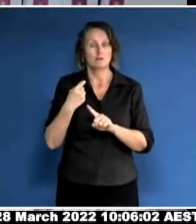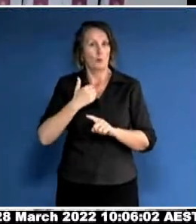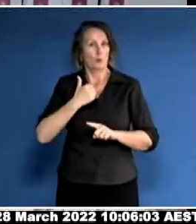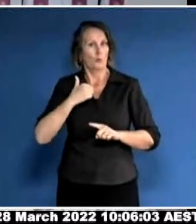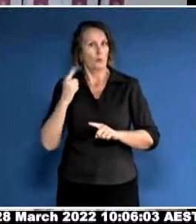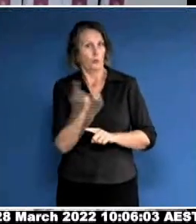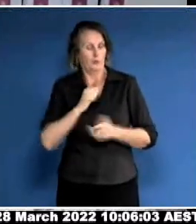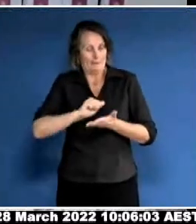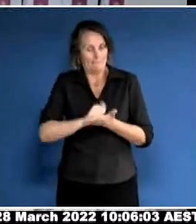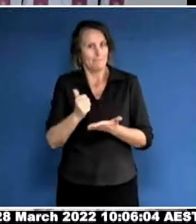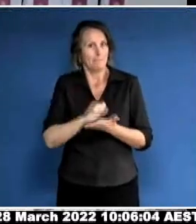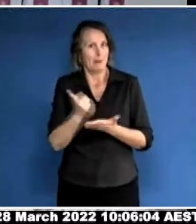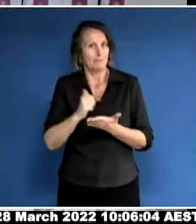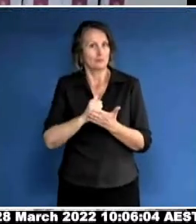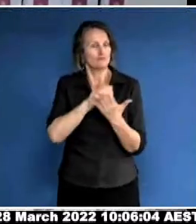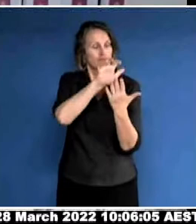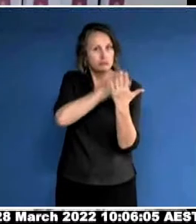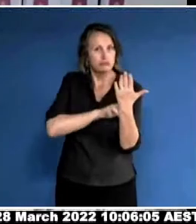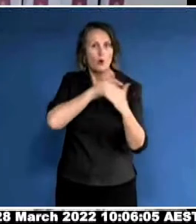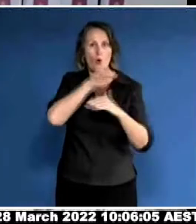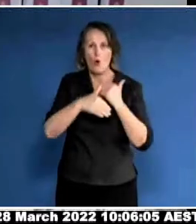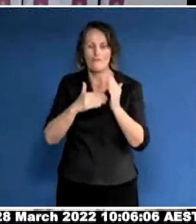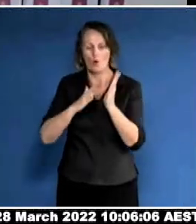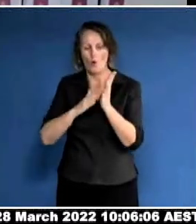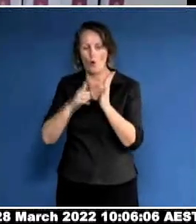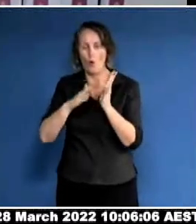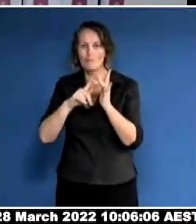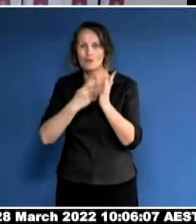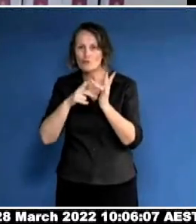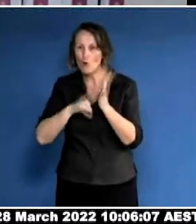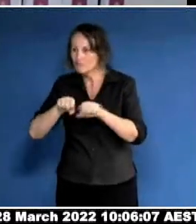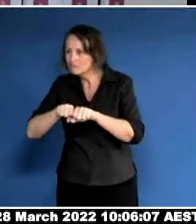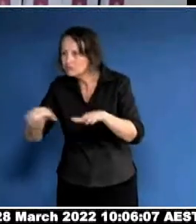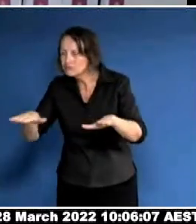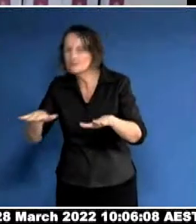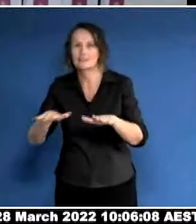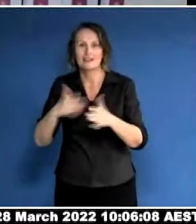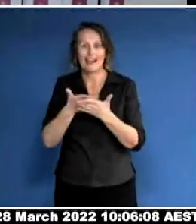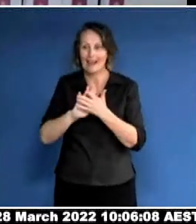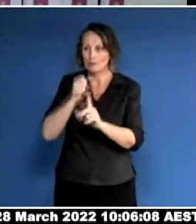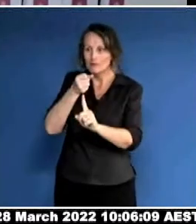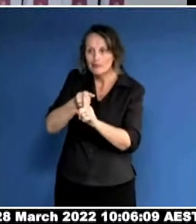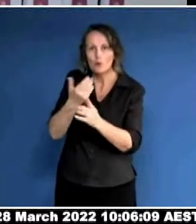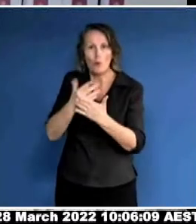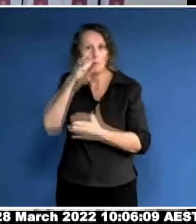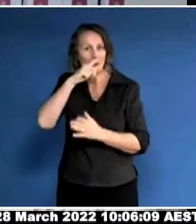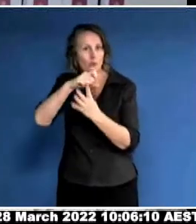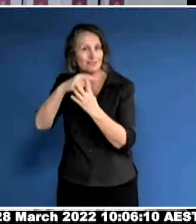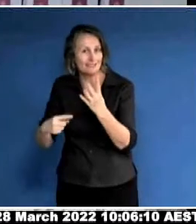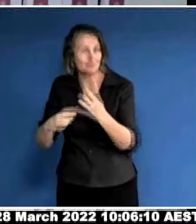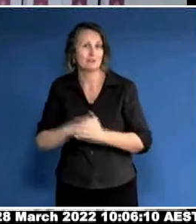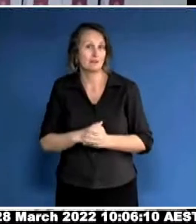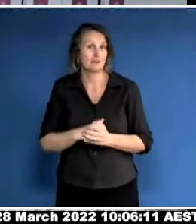and responses to the Omicron wave of the COVID-19 pandemic for people with disability. I strongly encourage any and all people